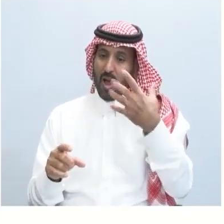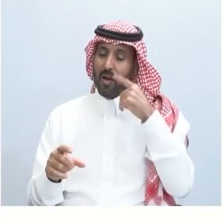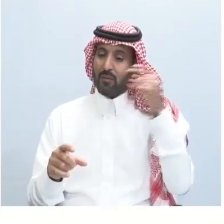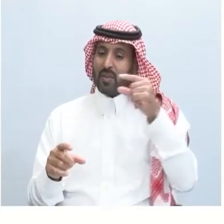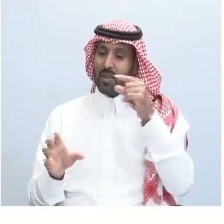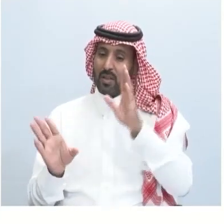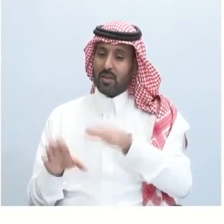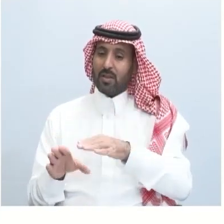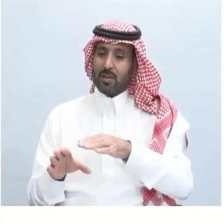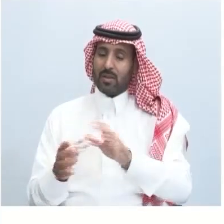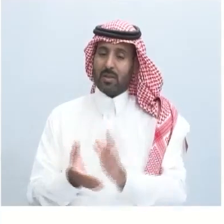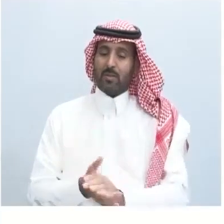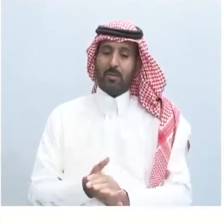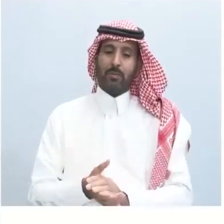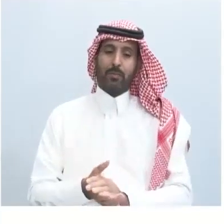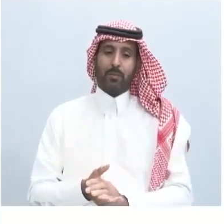2 to 5 minutes. Excellent.